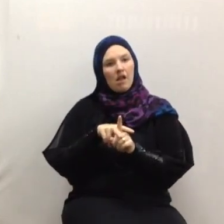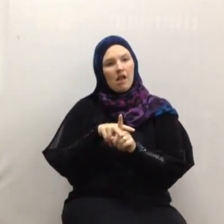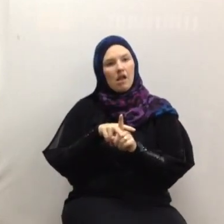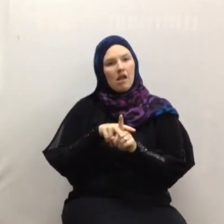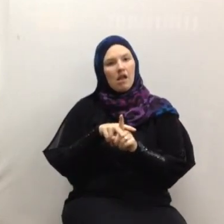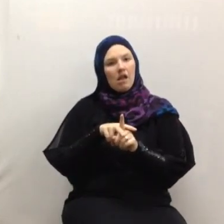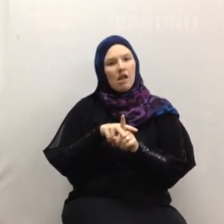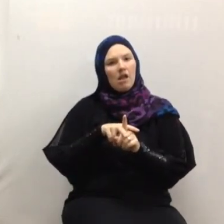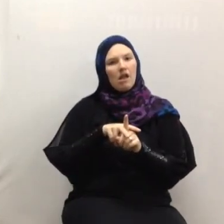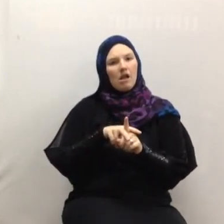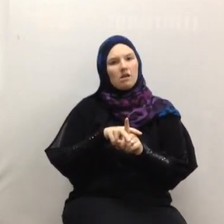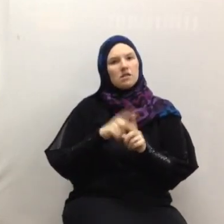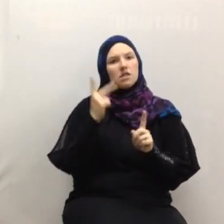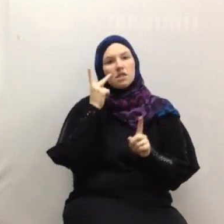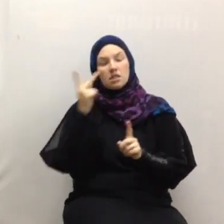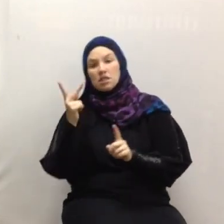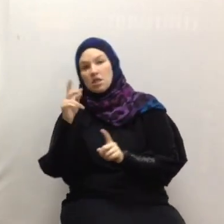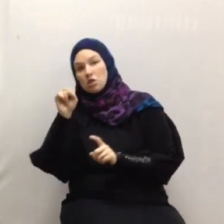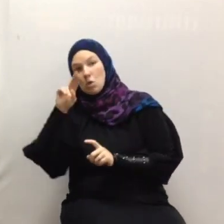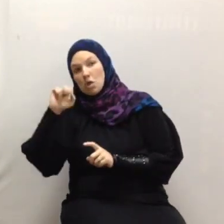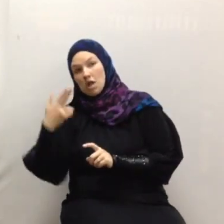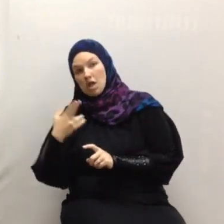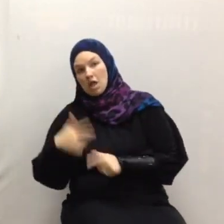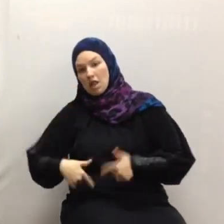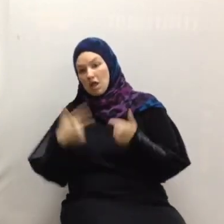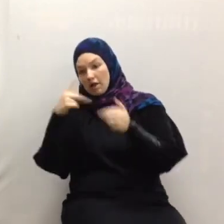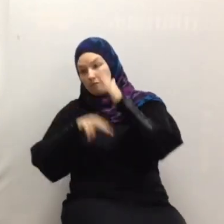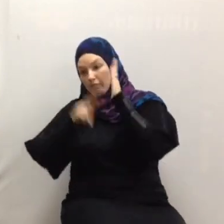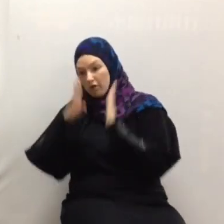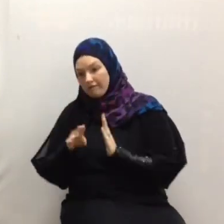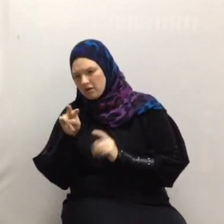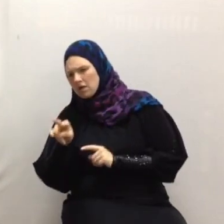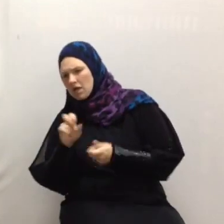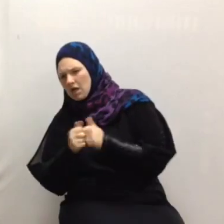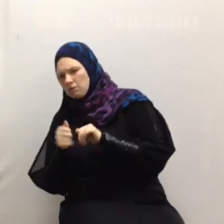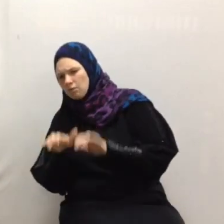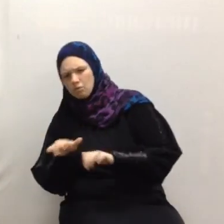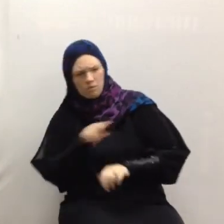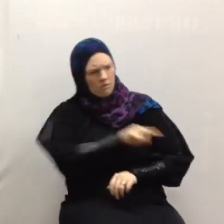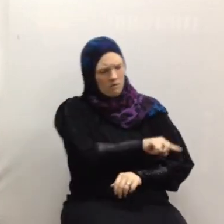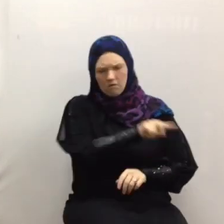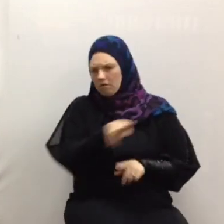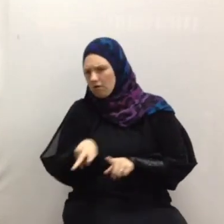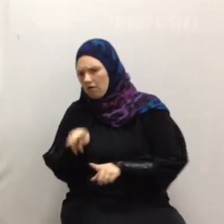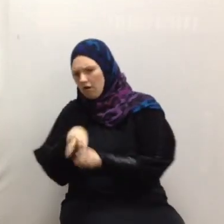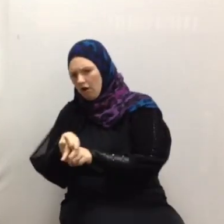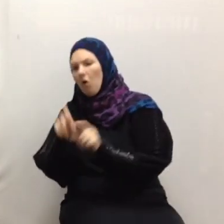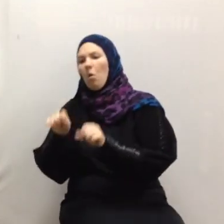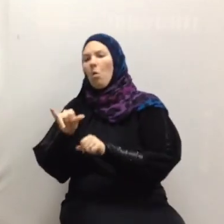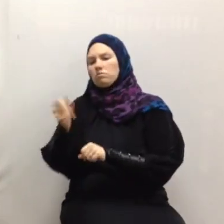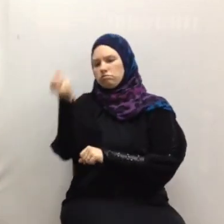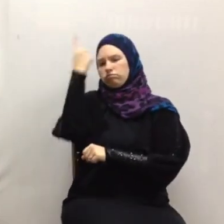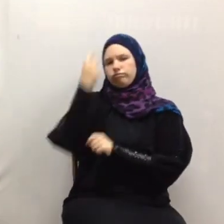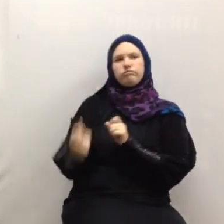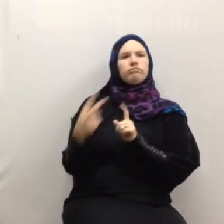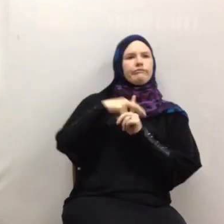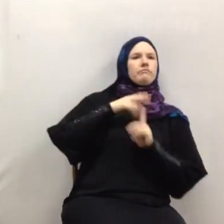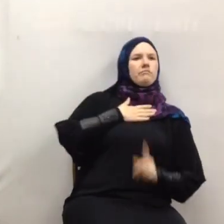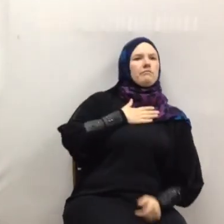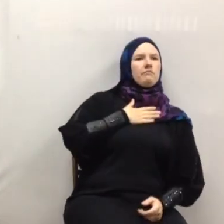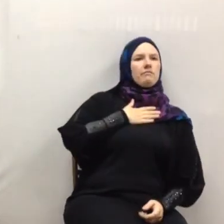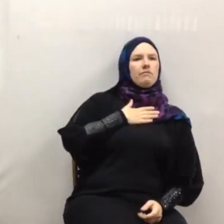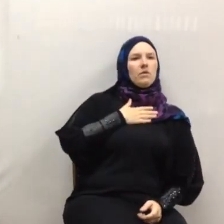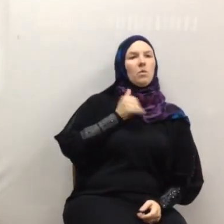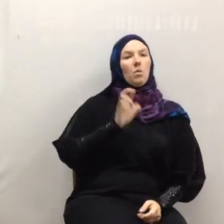meaning to the sunnah left for us by the messenger sallallahu alaihi wasallam, or to those who have